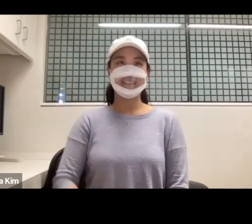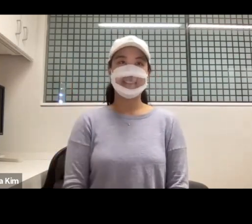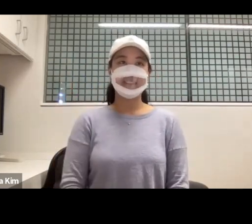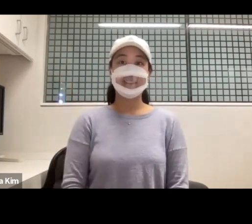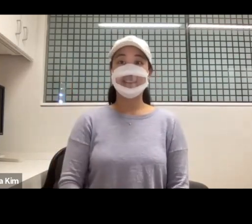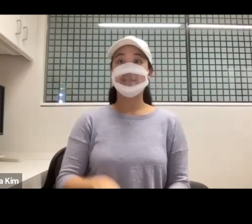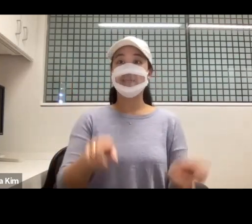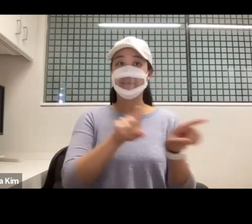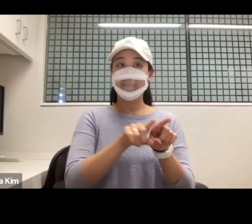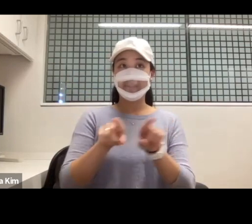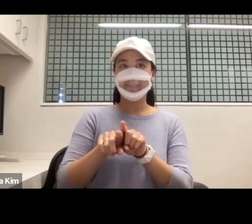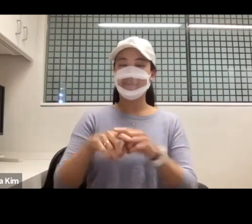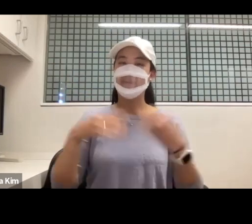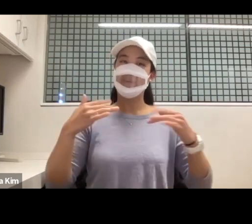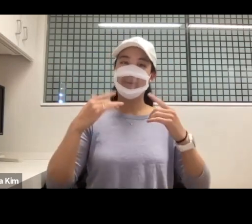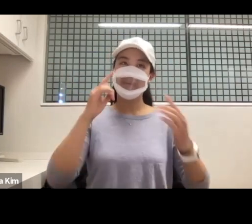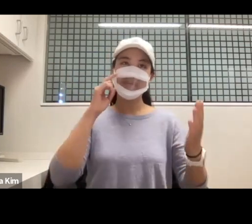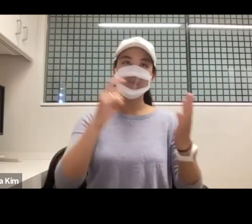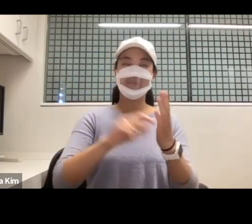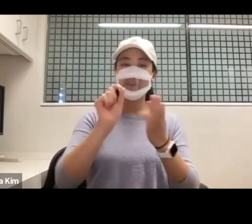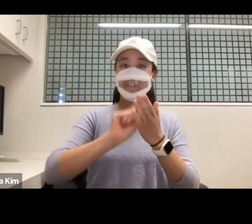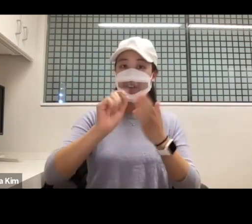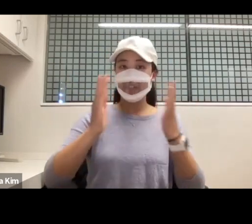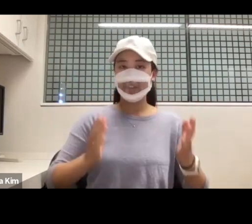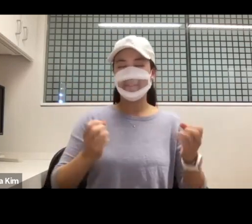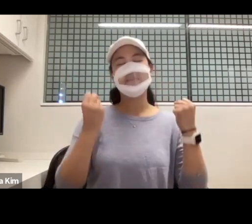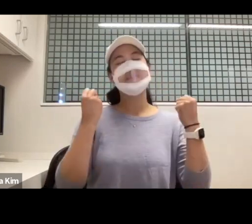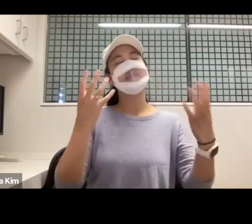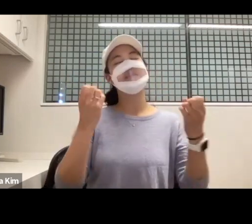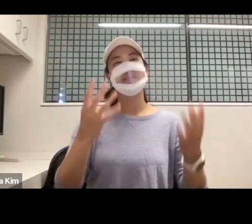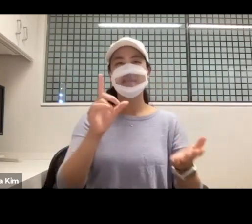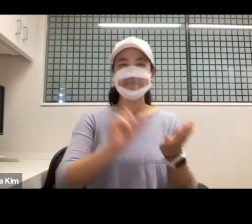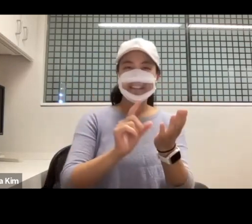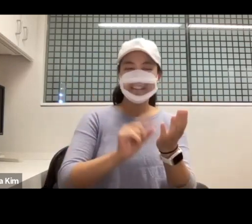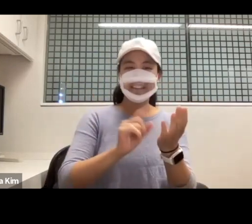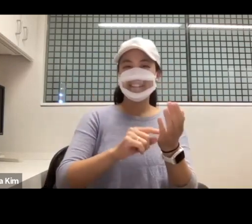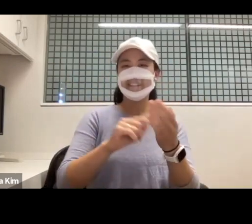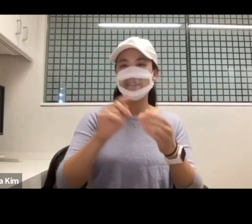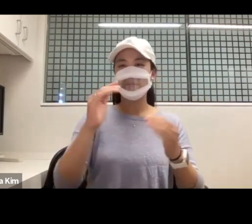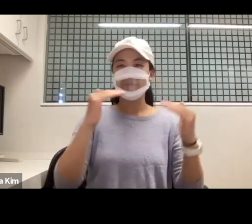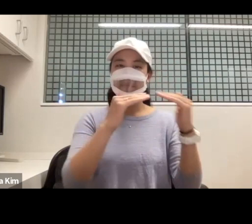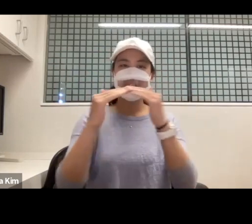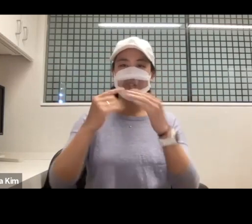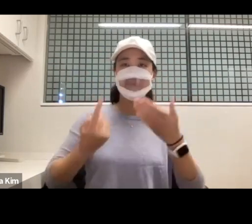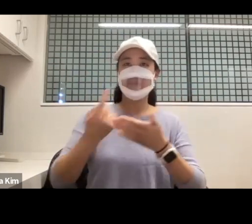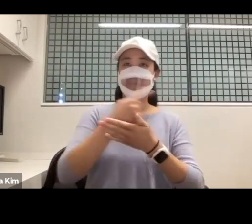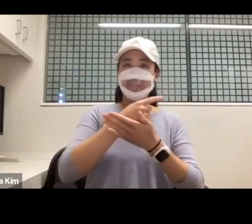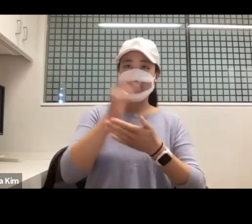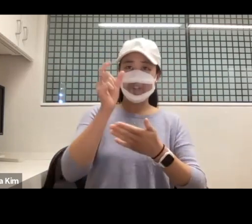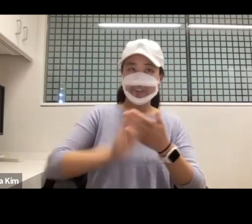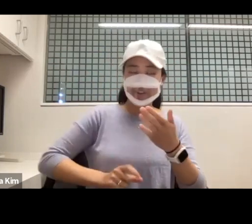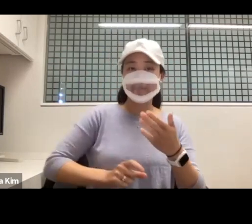and was president of the International Mind, Brain, and Educational Society in 2016